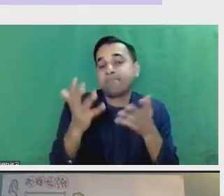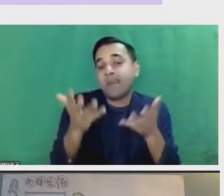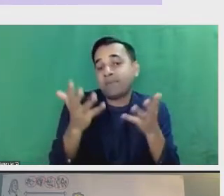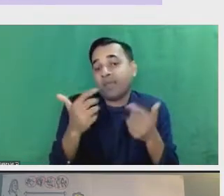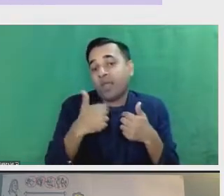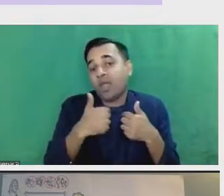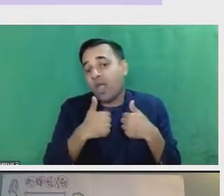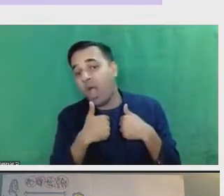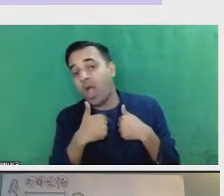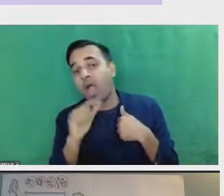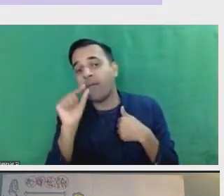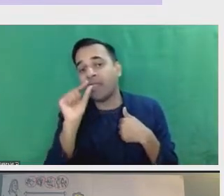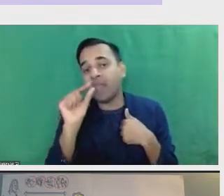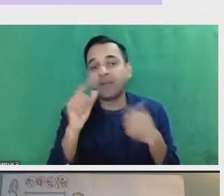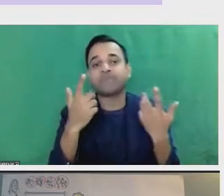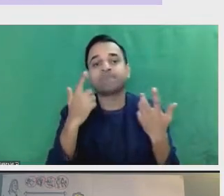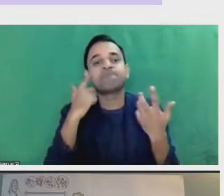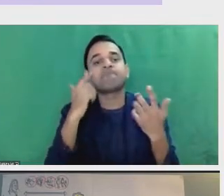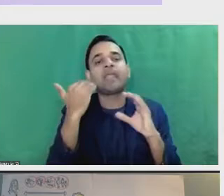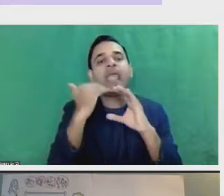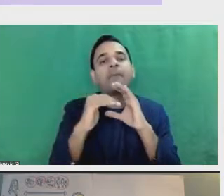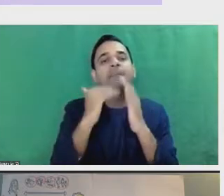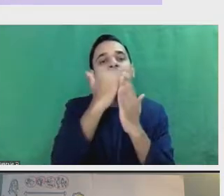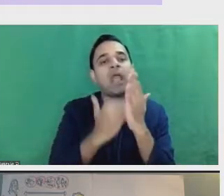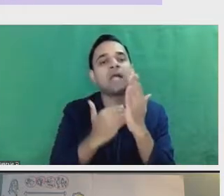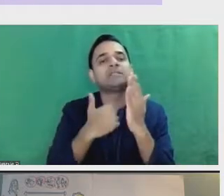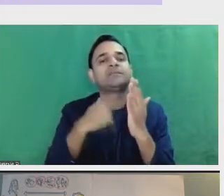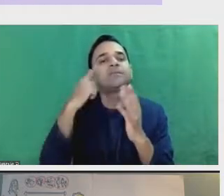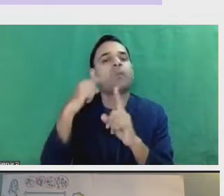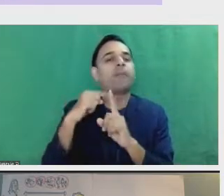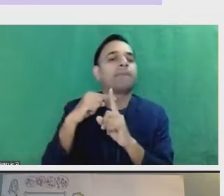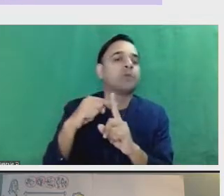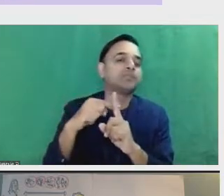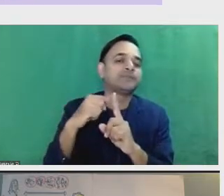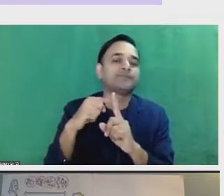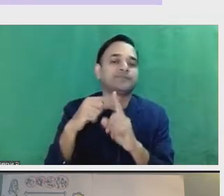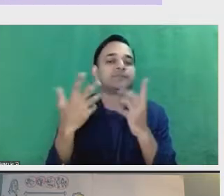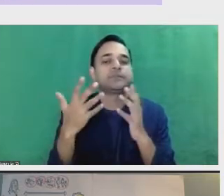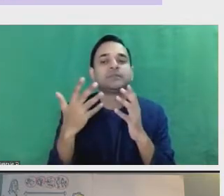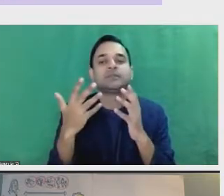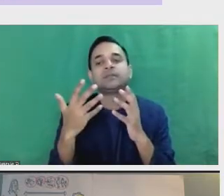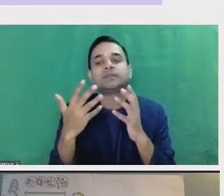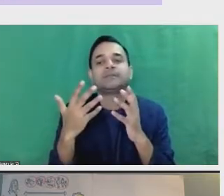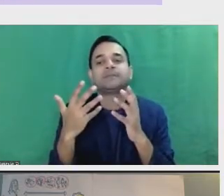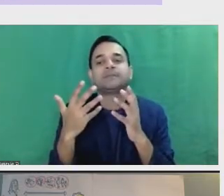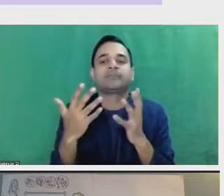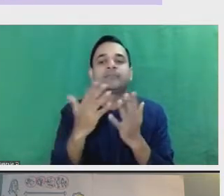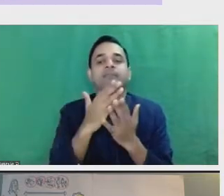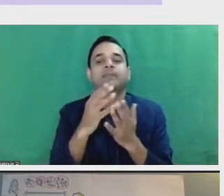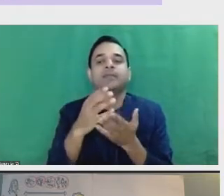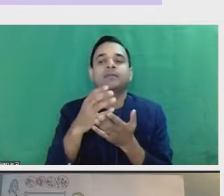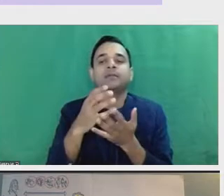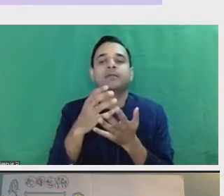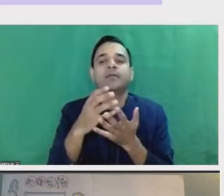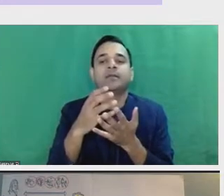positive kind of glass half empty person. My sense is that if we build back better, we're going to be